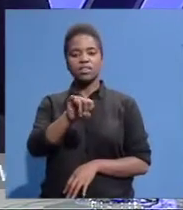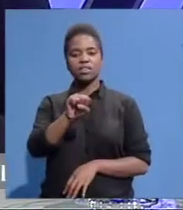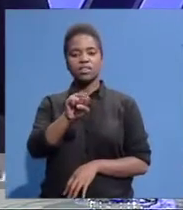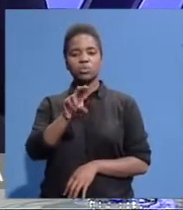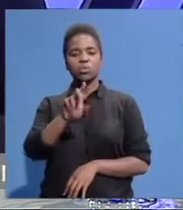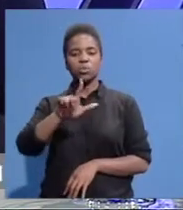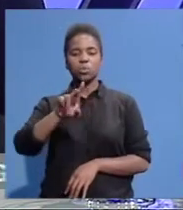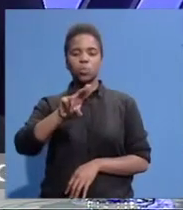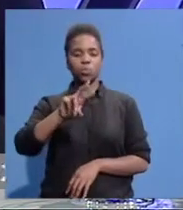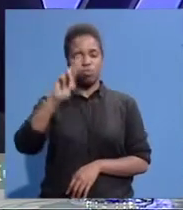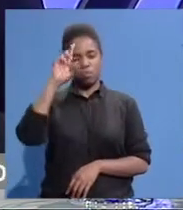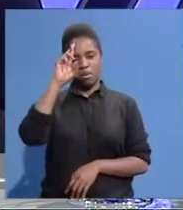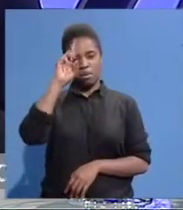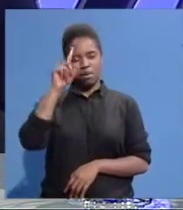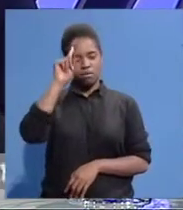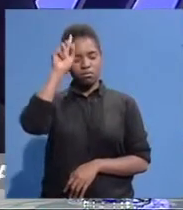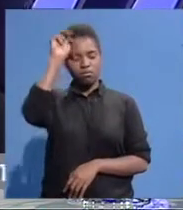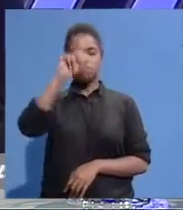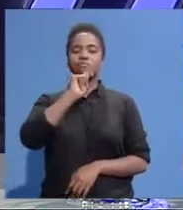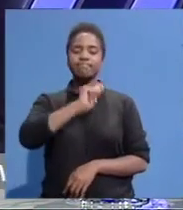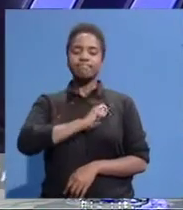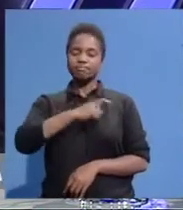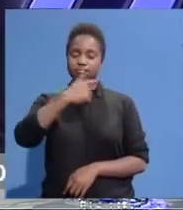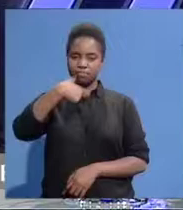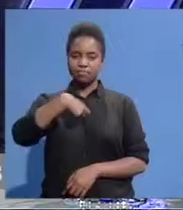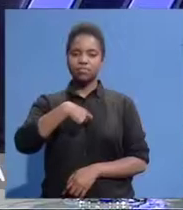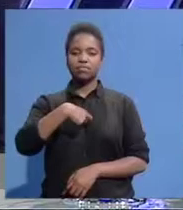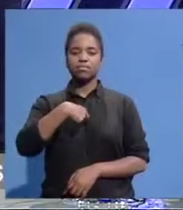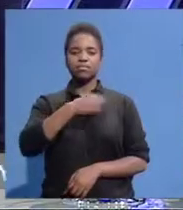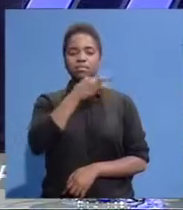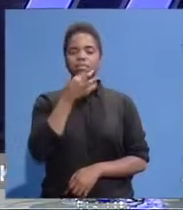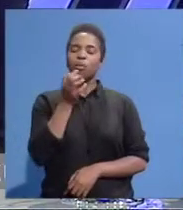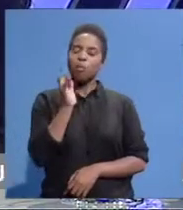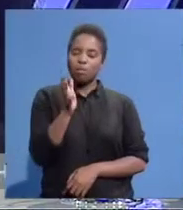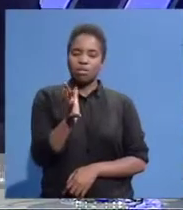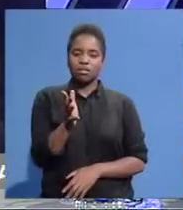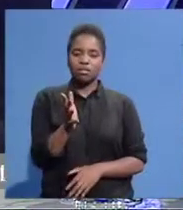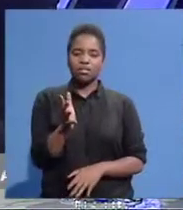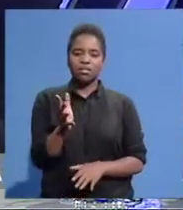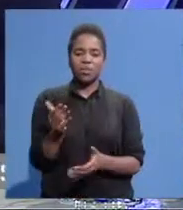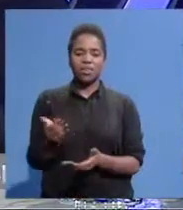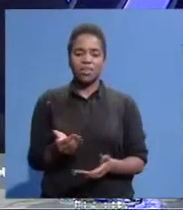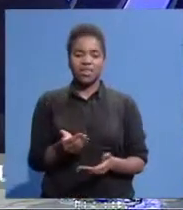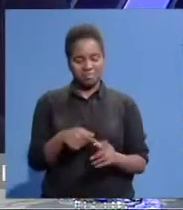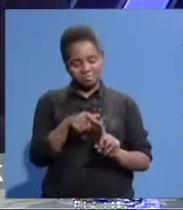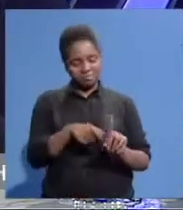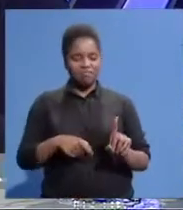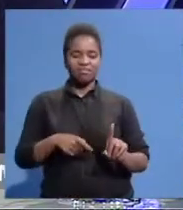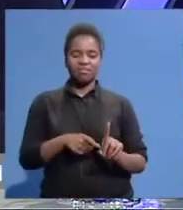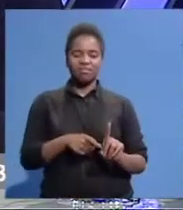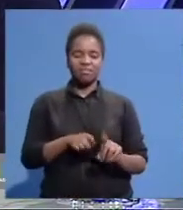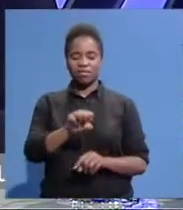sad Madiba was, and he said he'd always hoped that he would be the one to welcome Mr. Walter Sisulu into the gates of